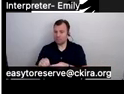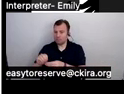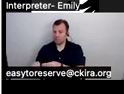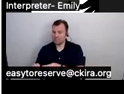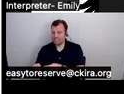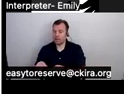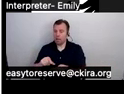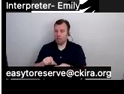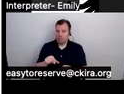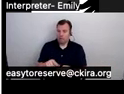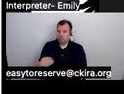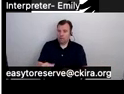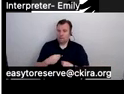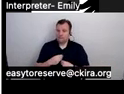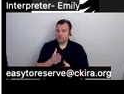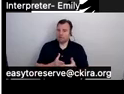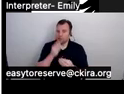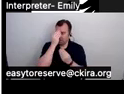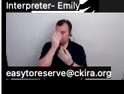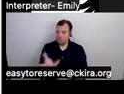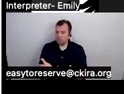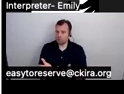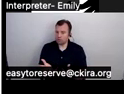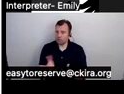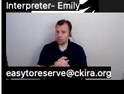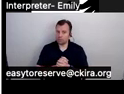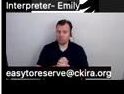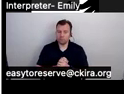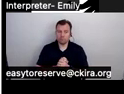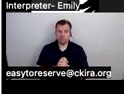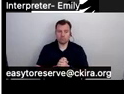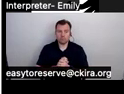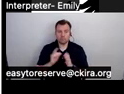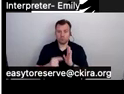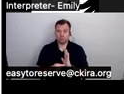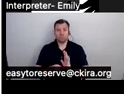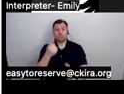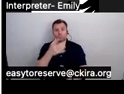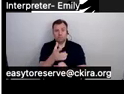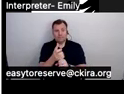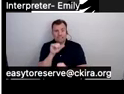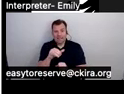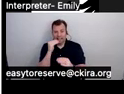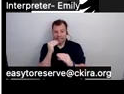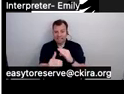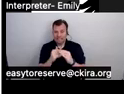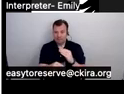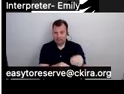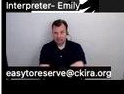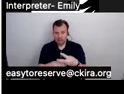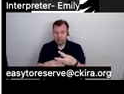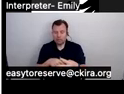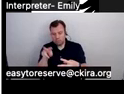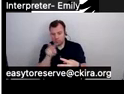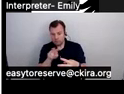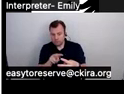can tell you a little bit of information as well. So once you get that initial email, you get a little sense for whether